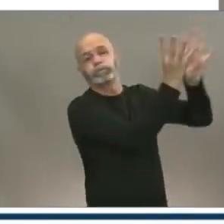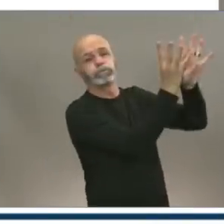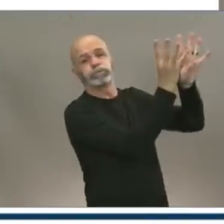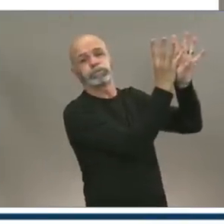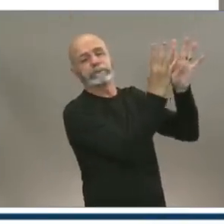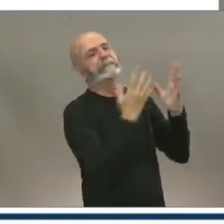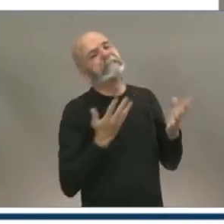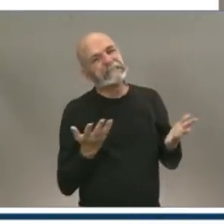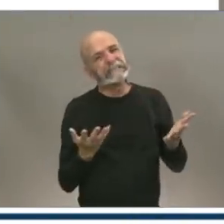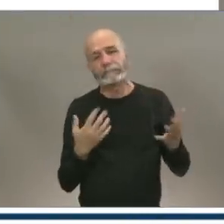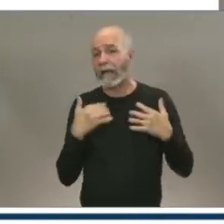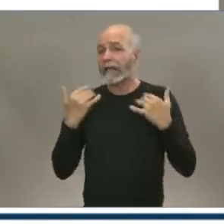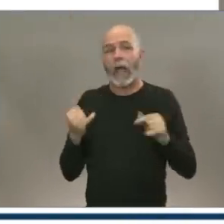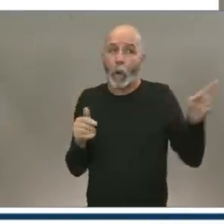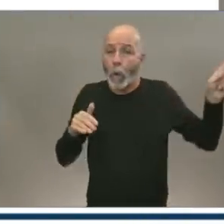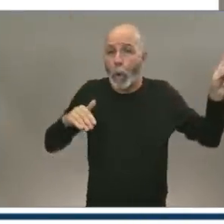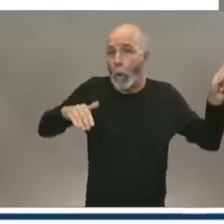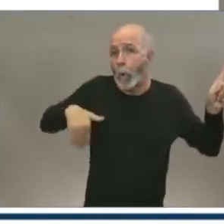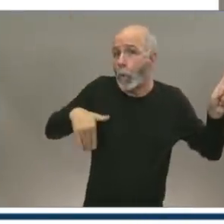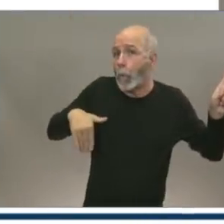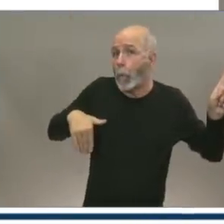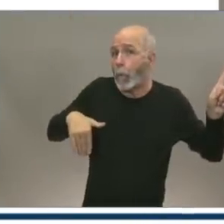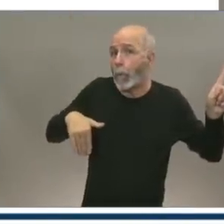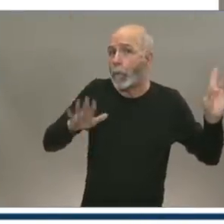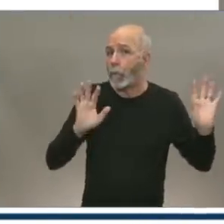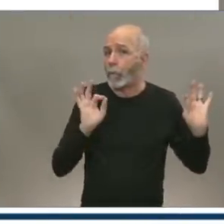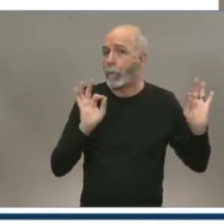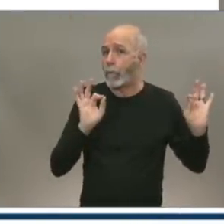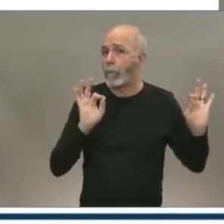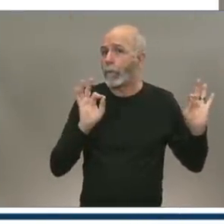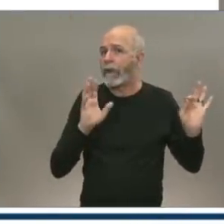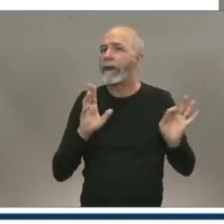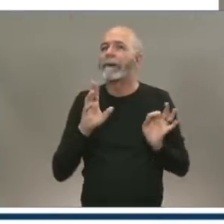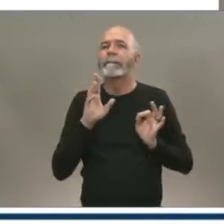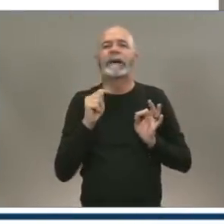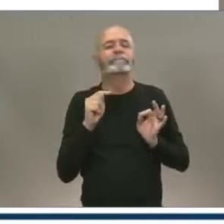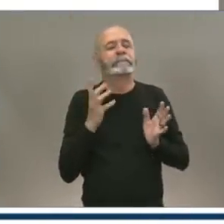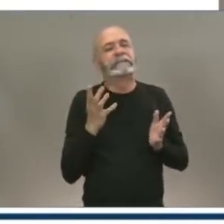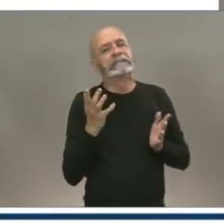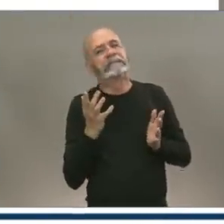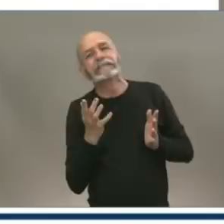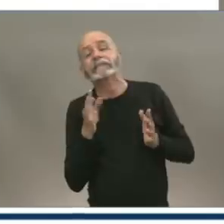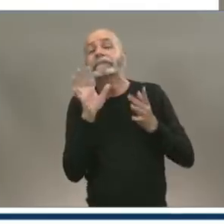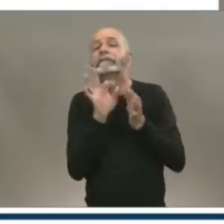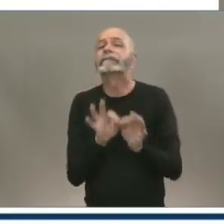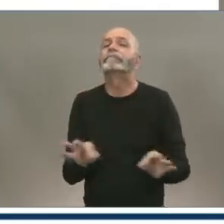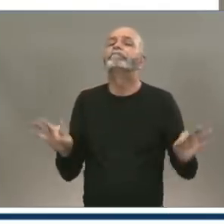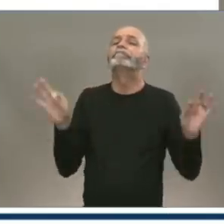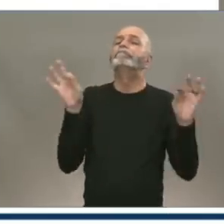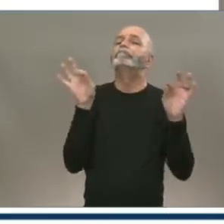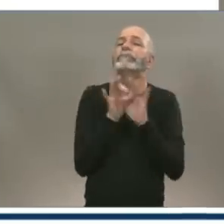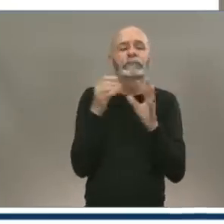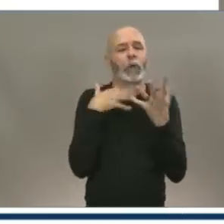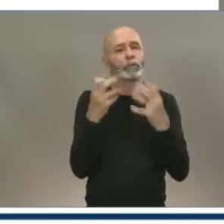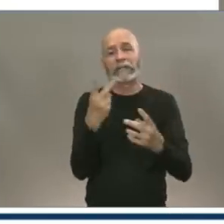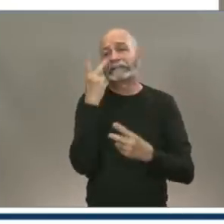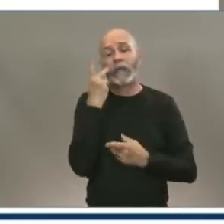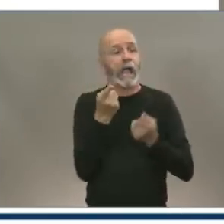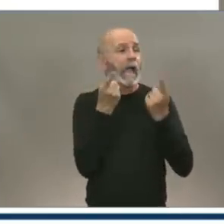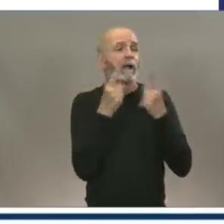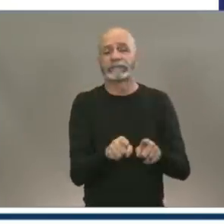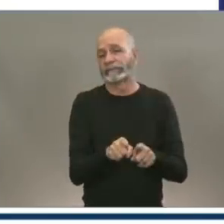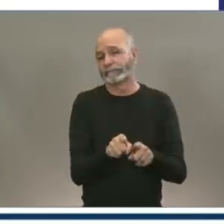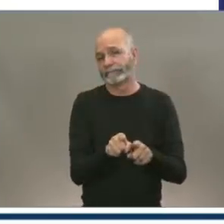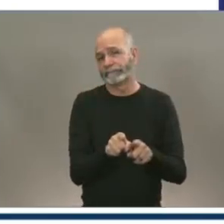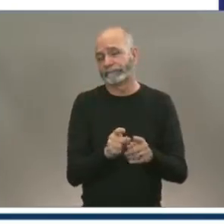we haven't even come close to that yet, and one of the key priorities is for us to never get there. Can you give us an indication of how